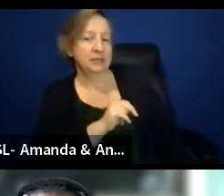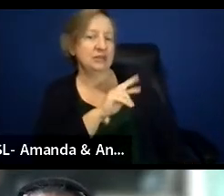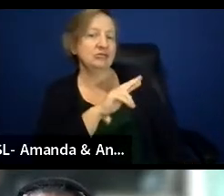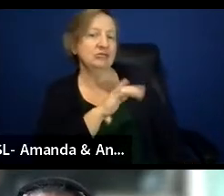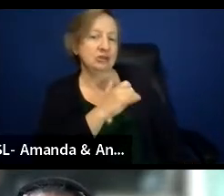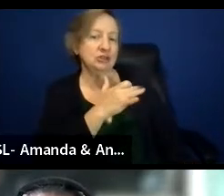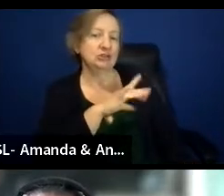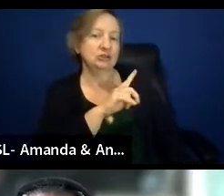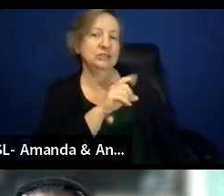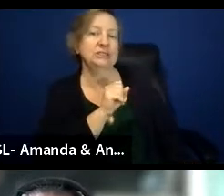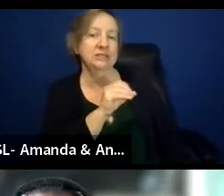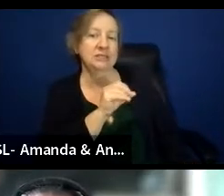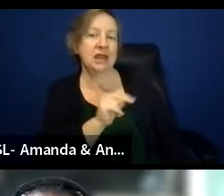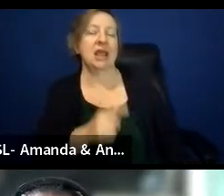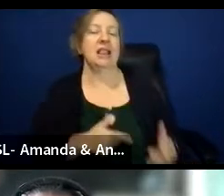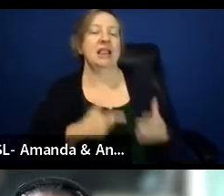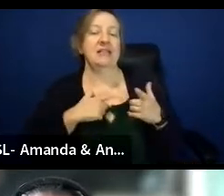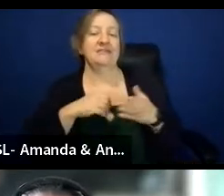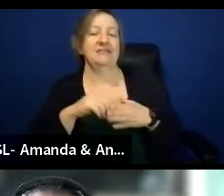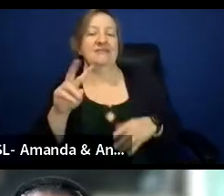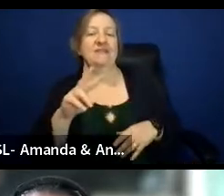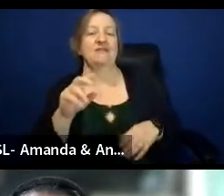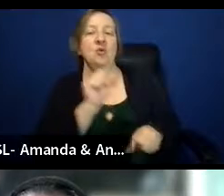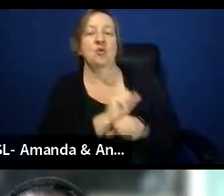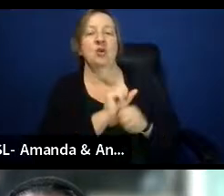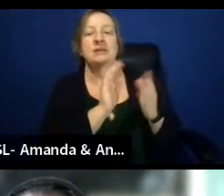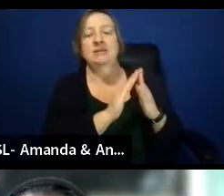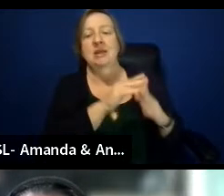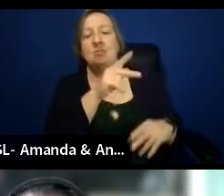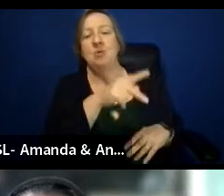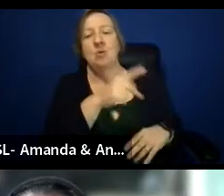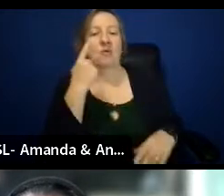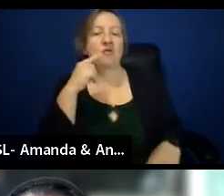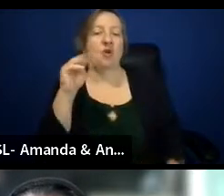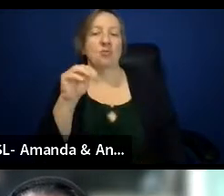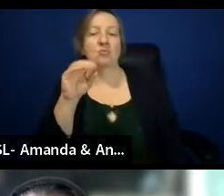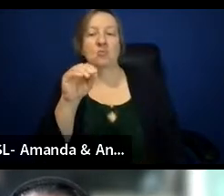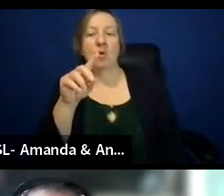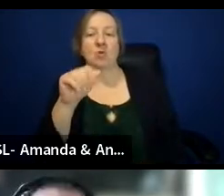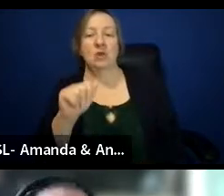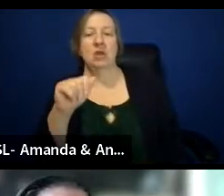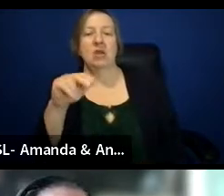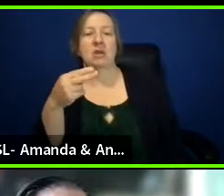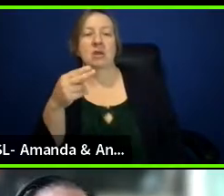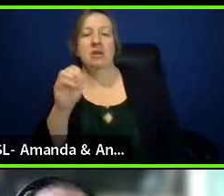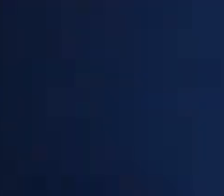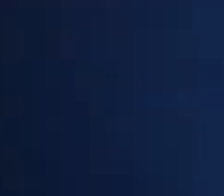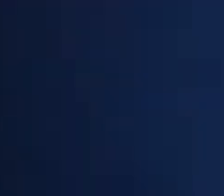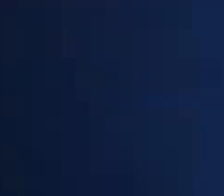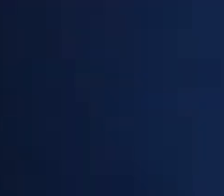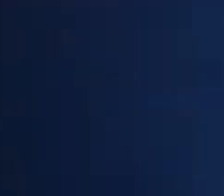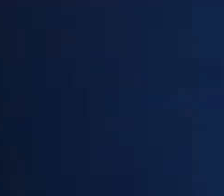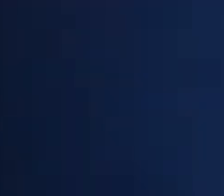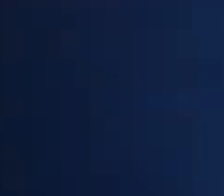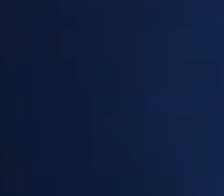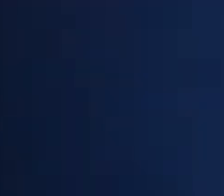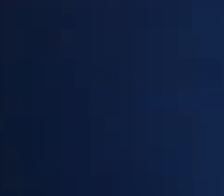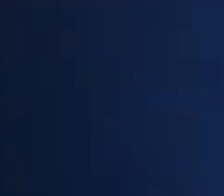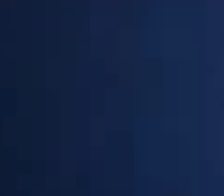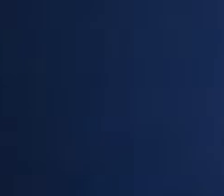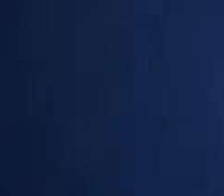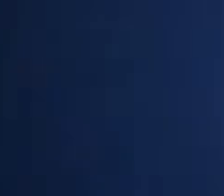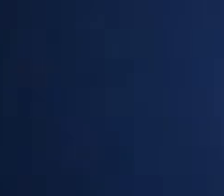I live in Vancouver, work in downtown Portland for Moda Health. I am an at-large member, and he, him are